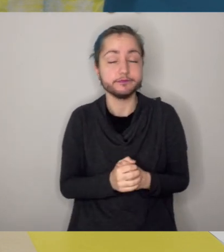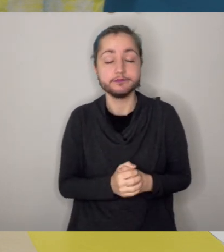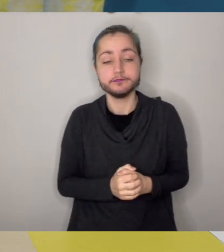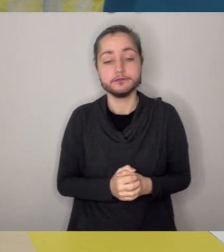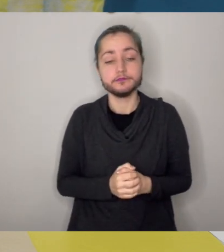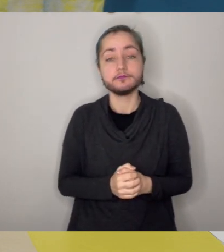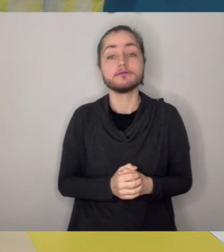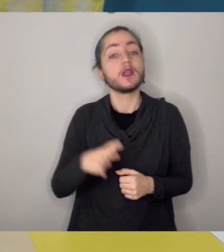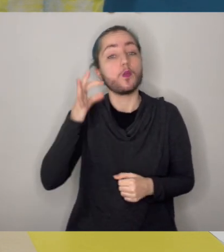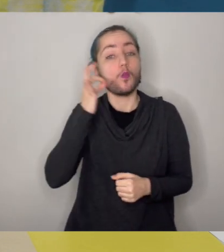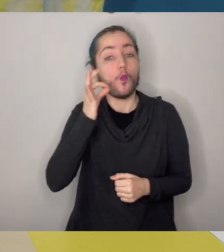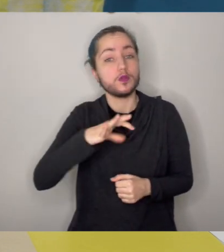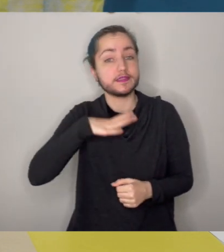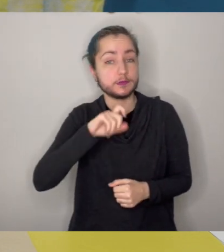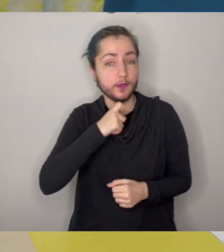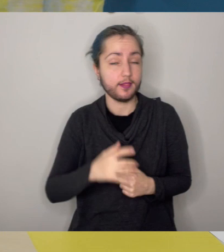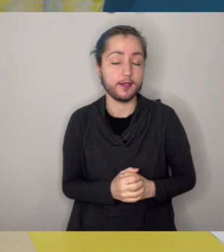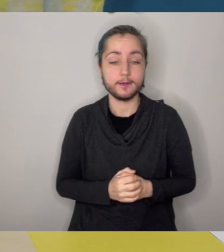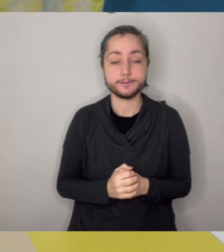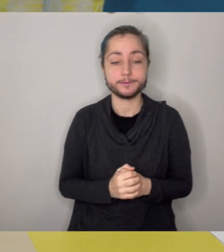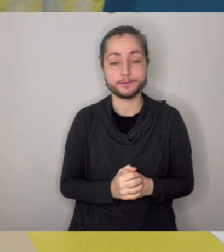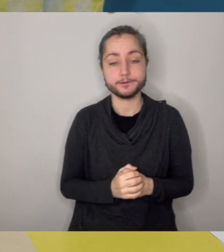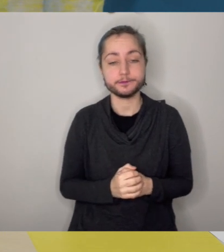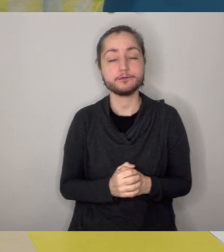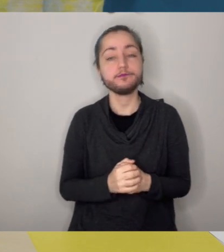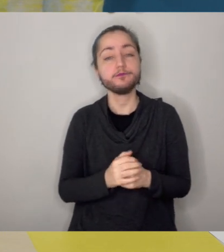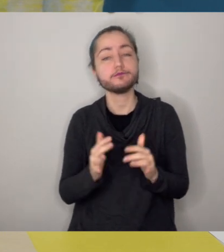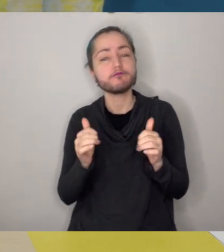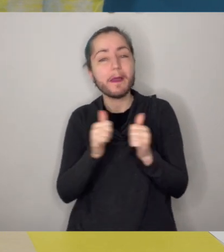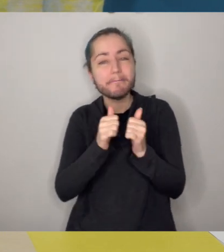fine. And you'll need some tap water,